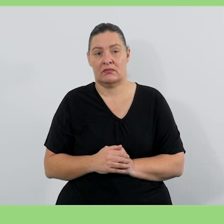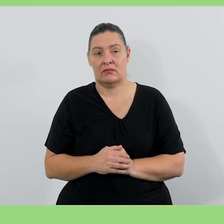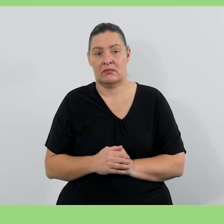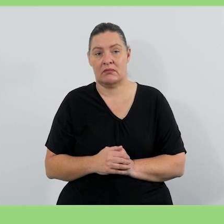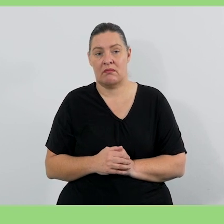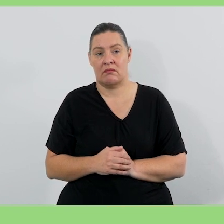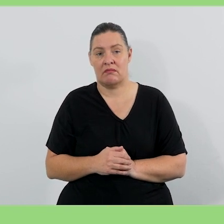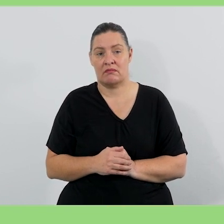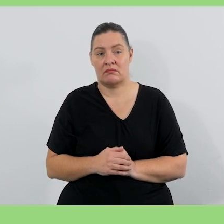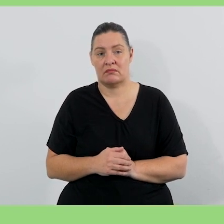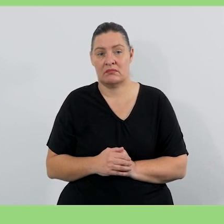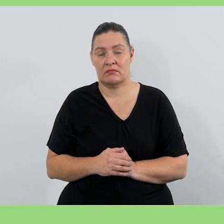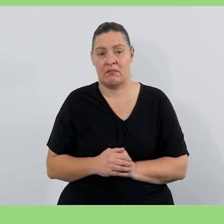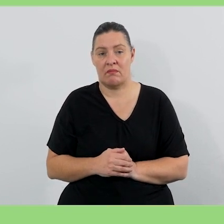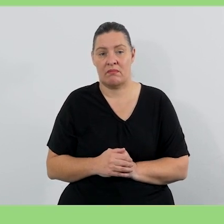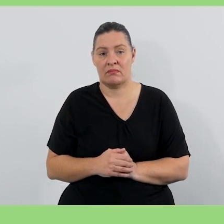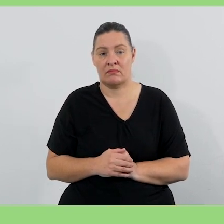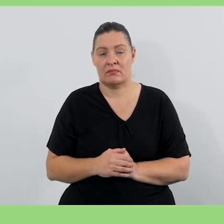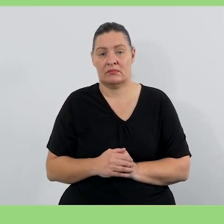sorry about that,